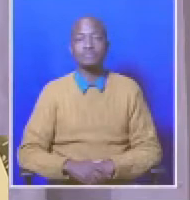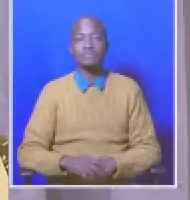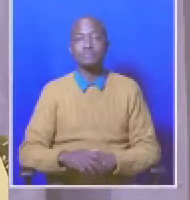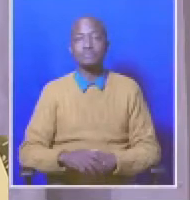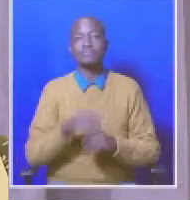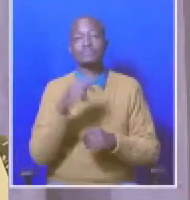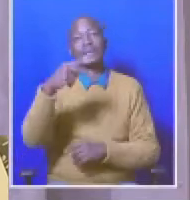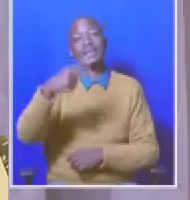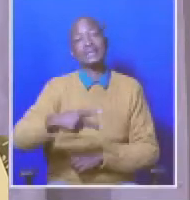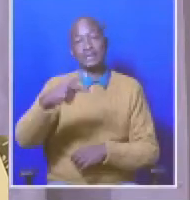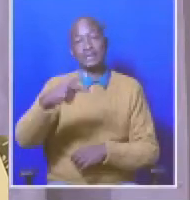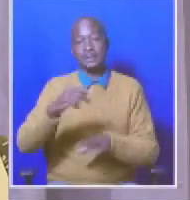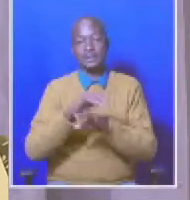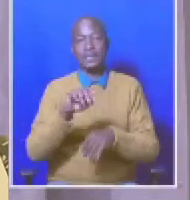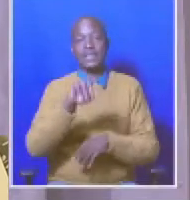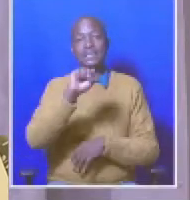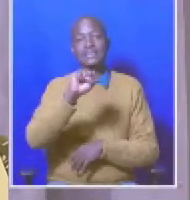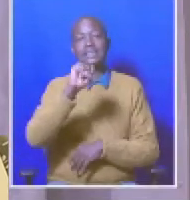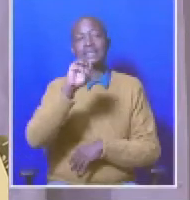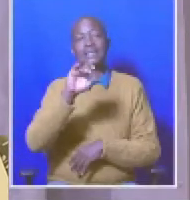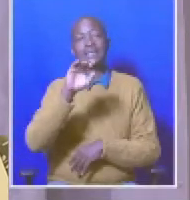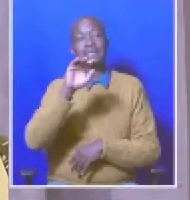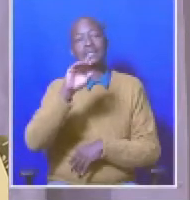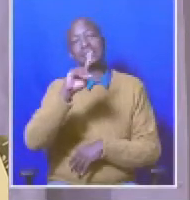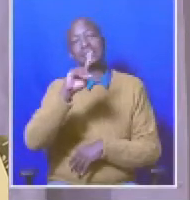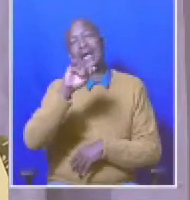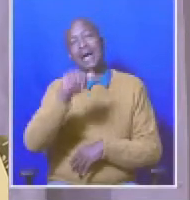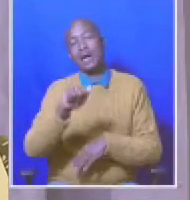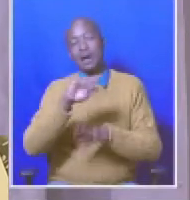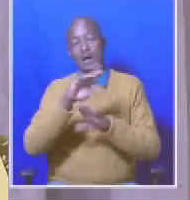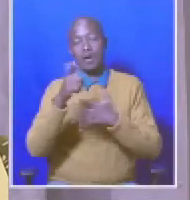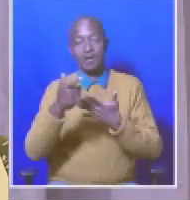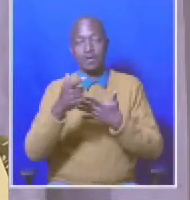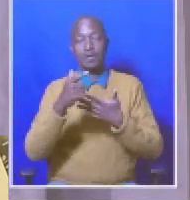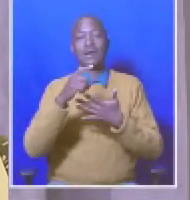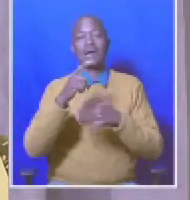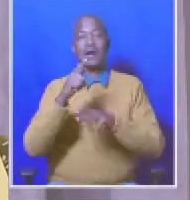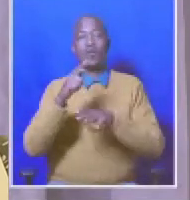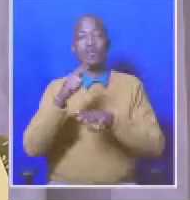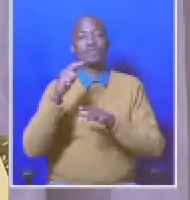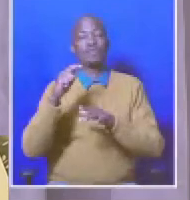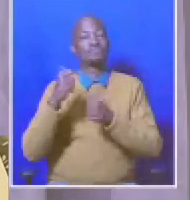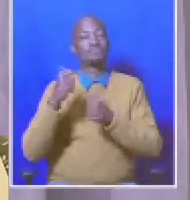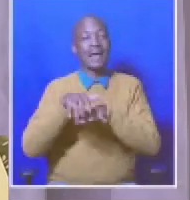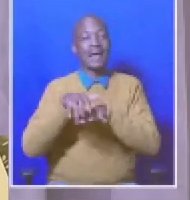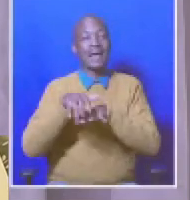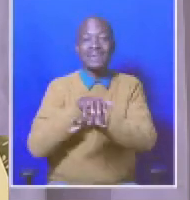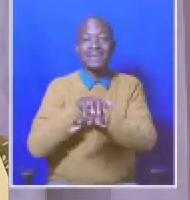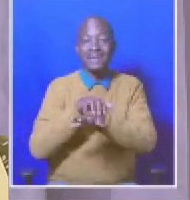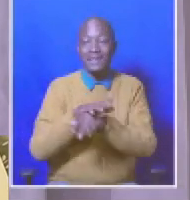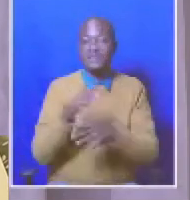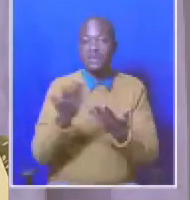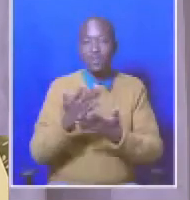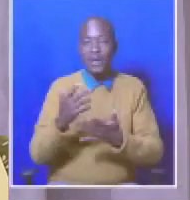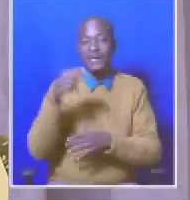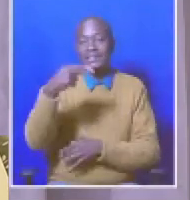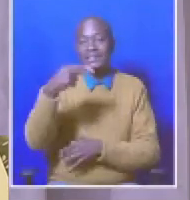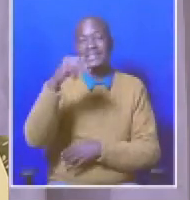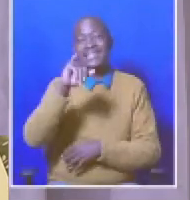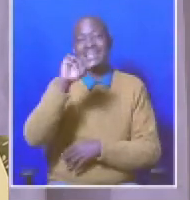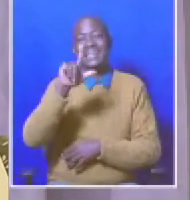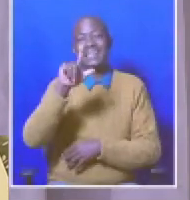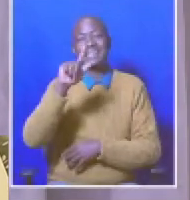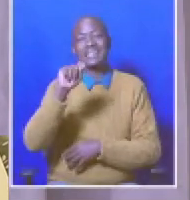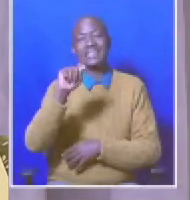was the Sidira College of Agriculture. The Sidira College of Agriculture, which is located in Hilton in